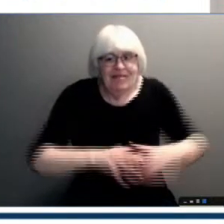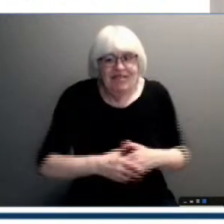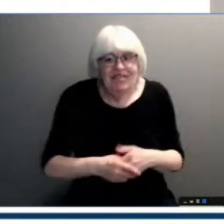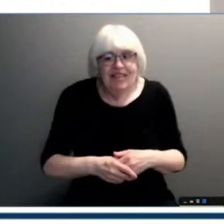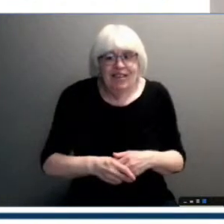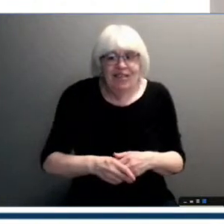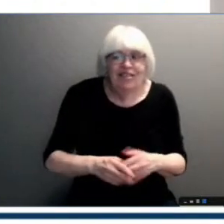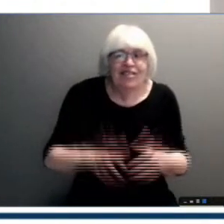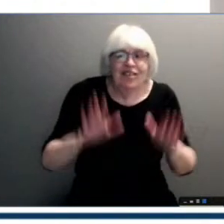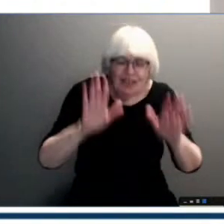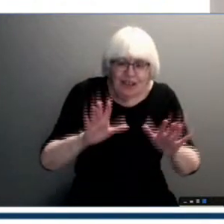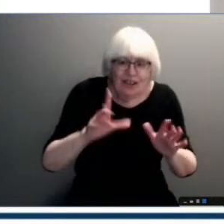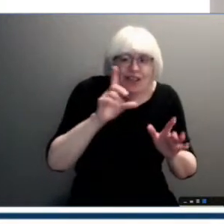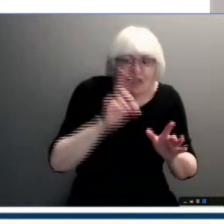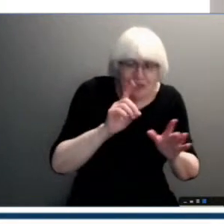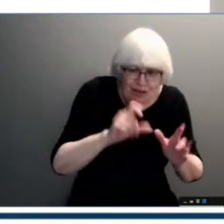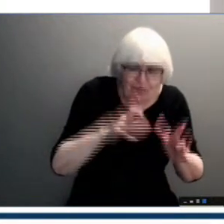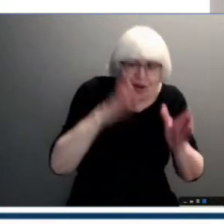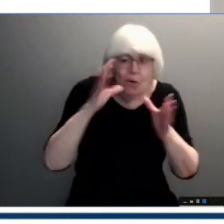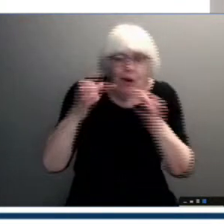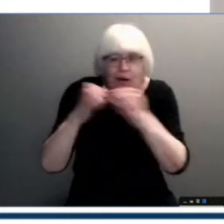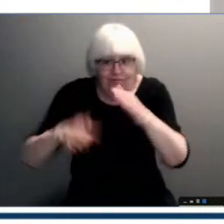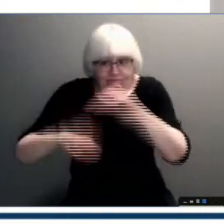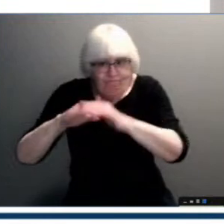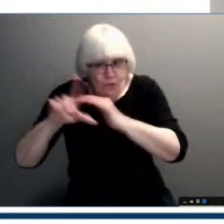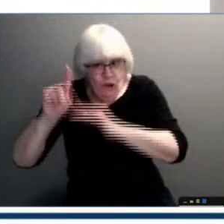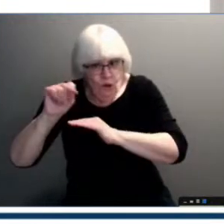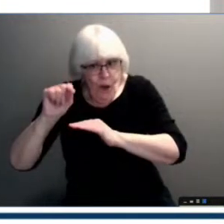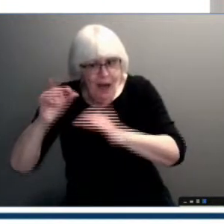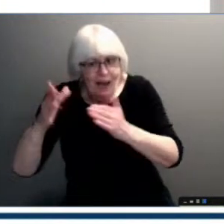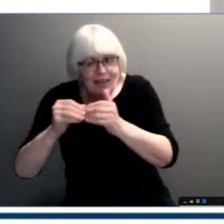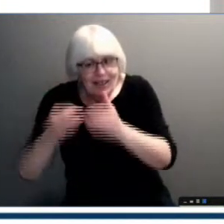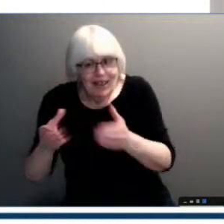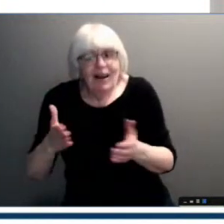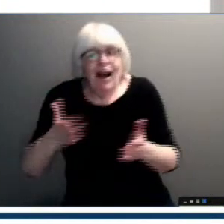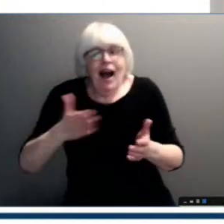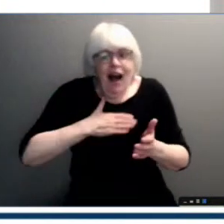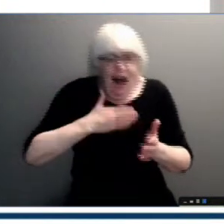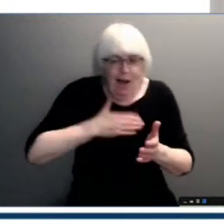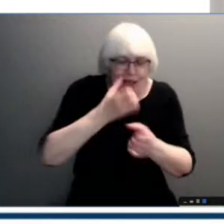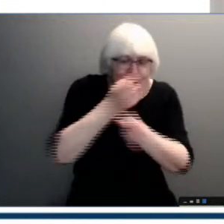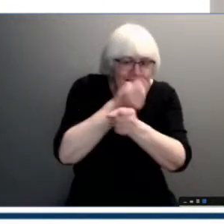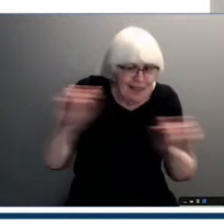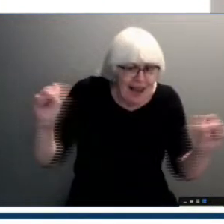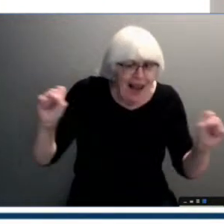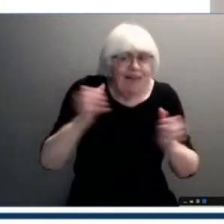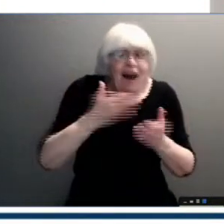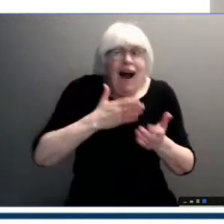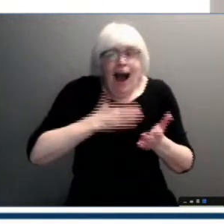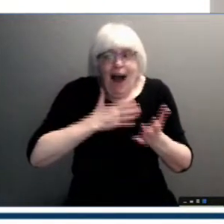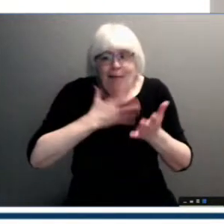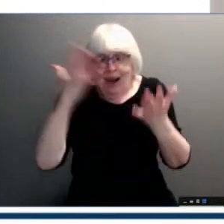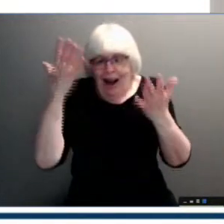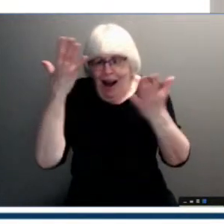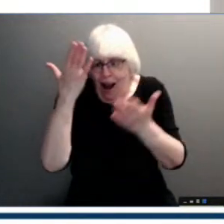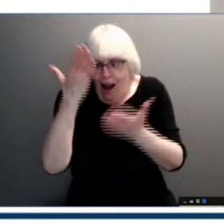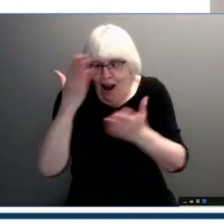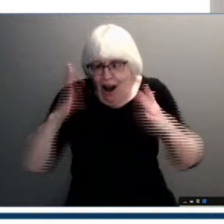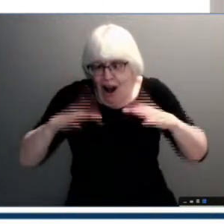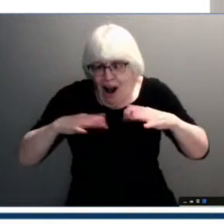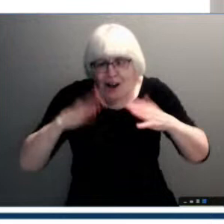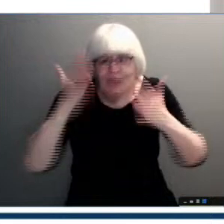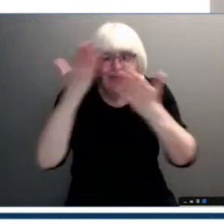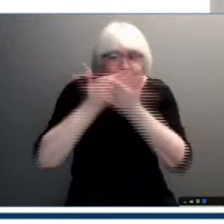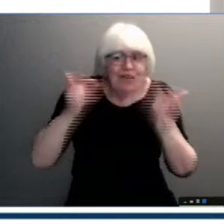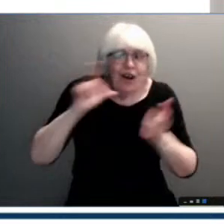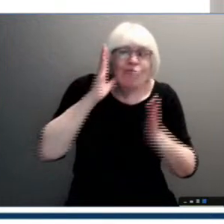to make the most of it under the circumstances. Whatever comes in 2022, with the strong guidance of Dr. Strang and his team